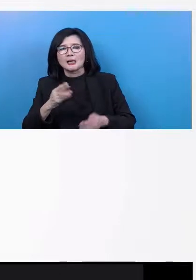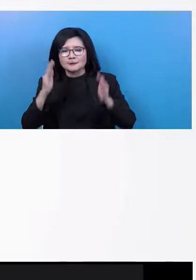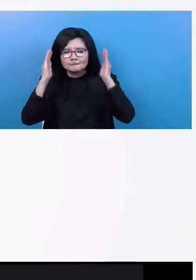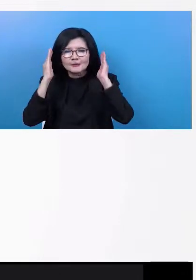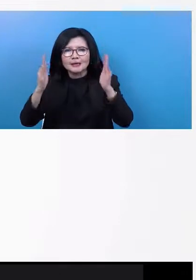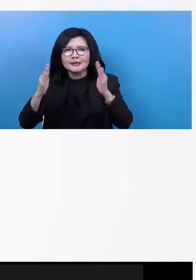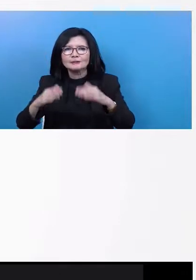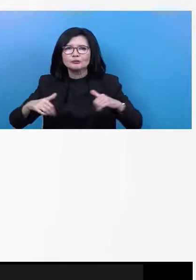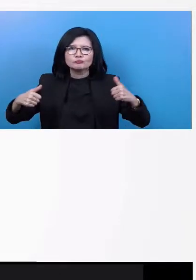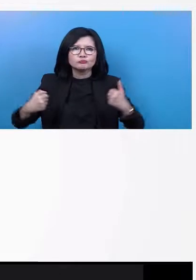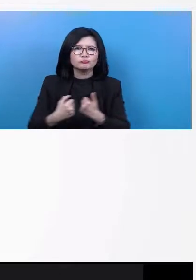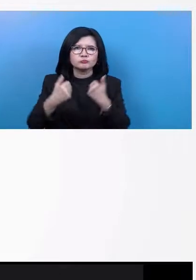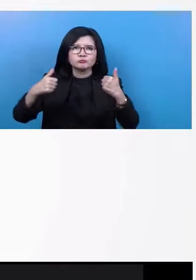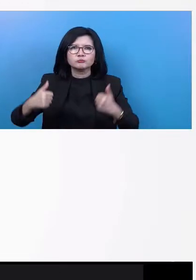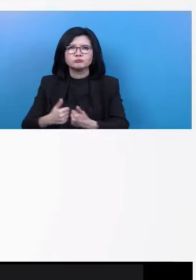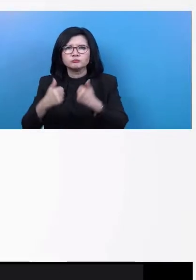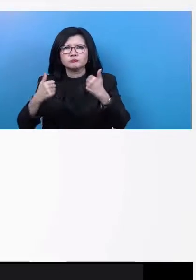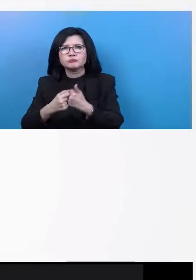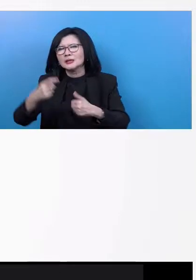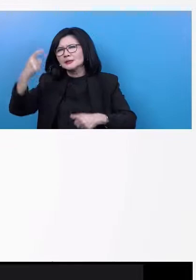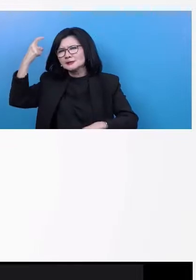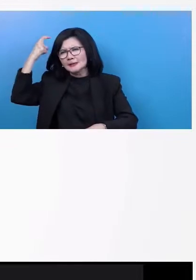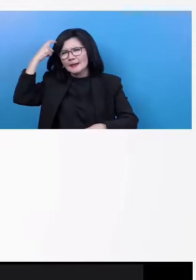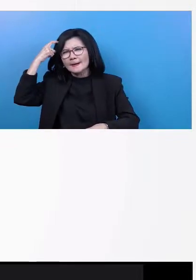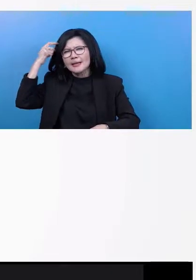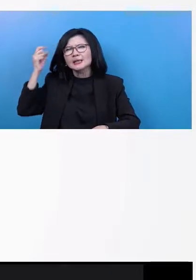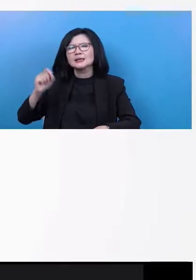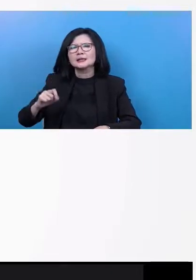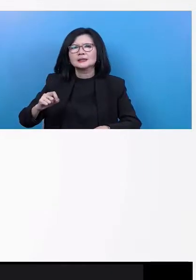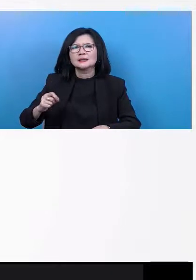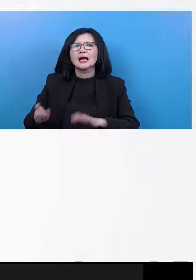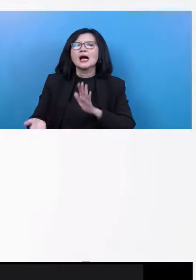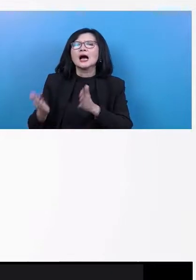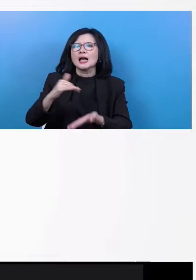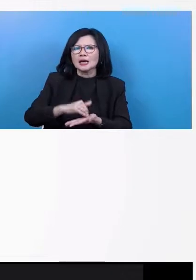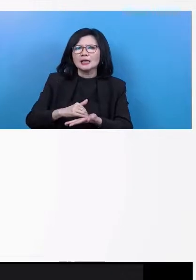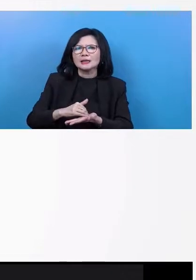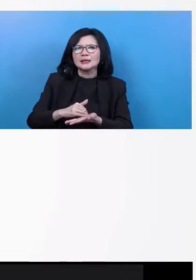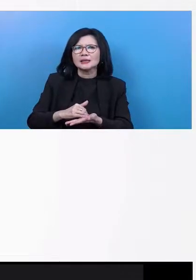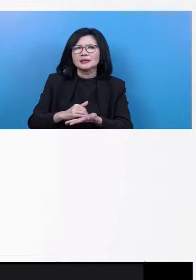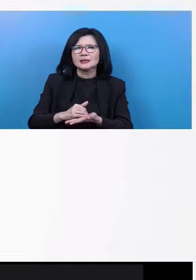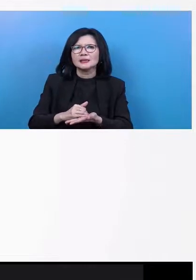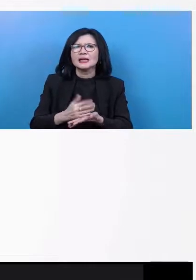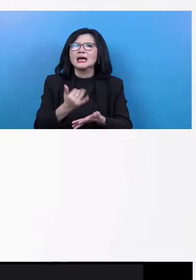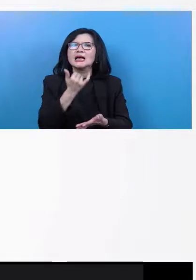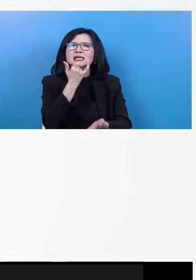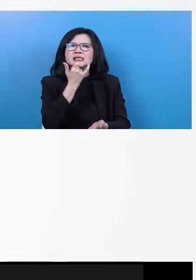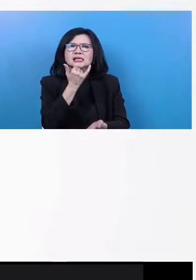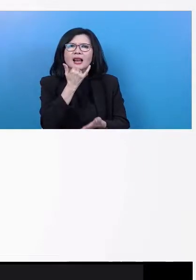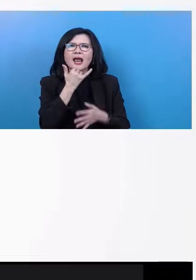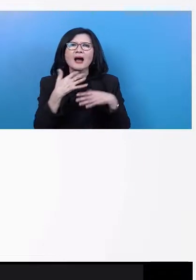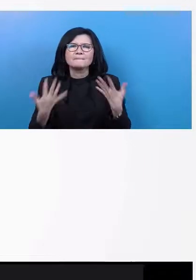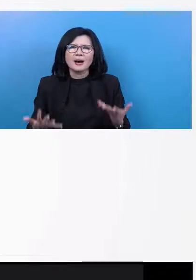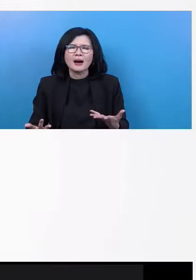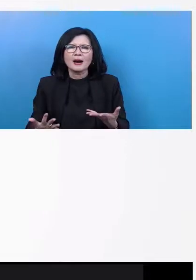think back our mistake that we have done so far and correct